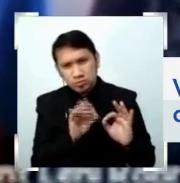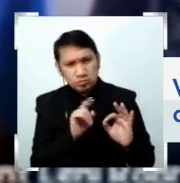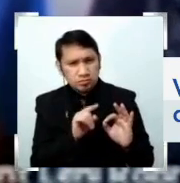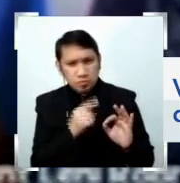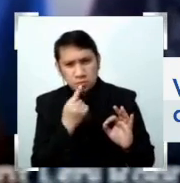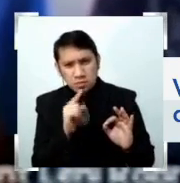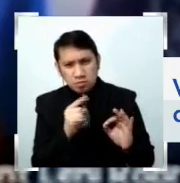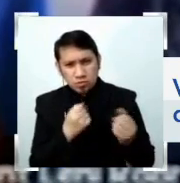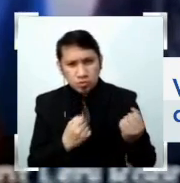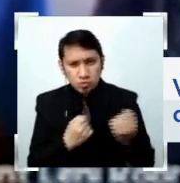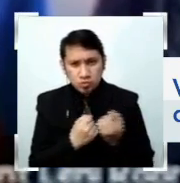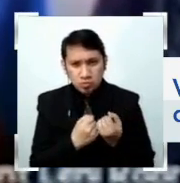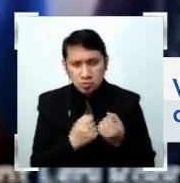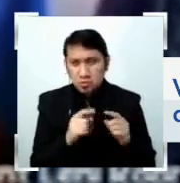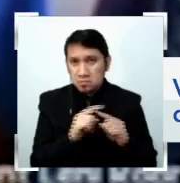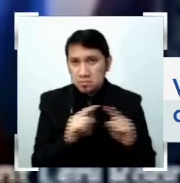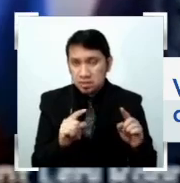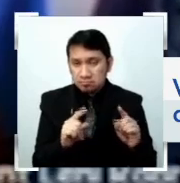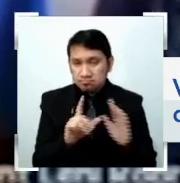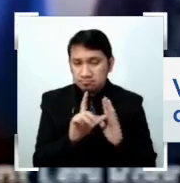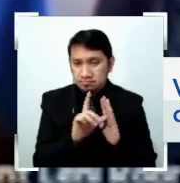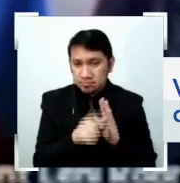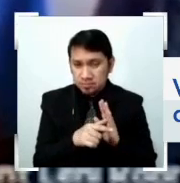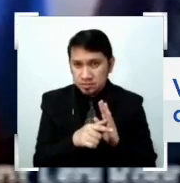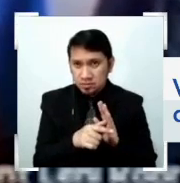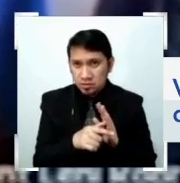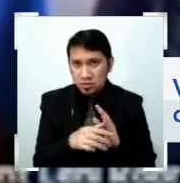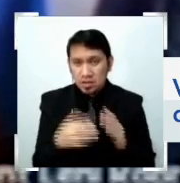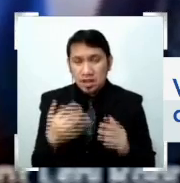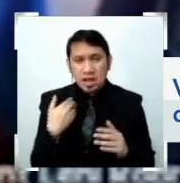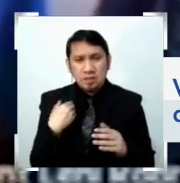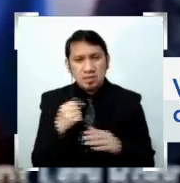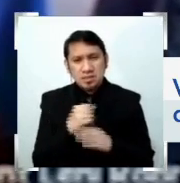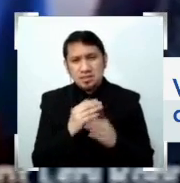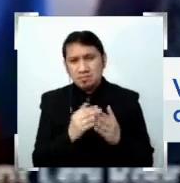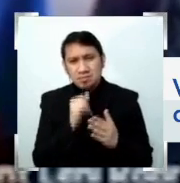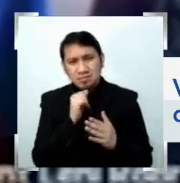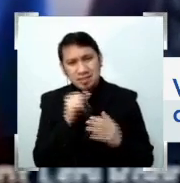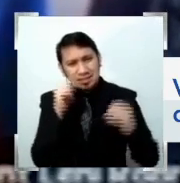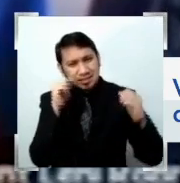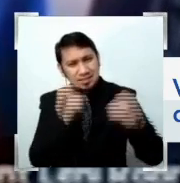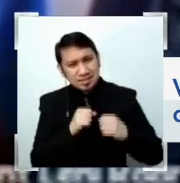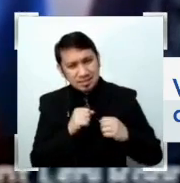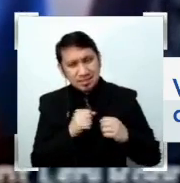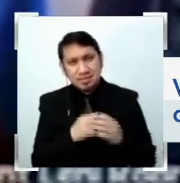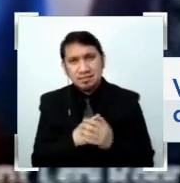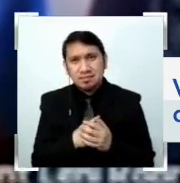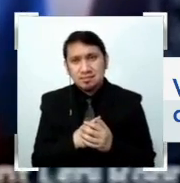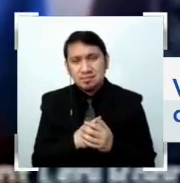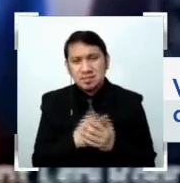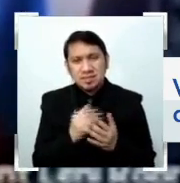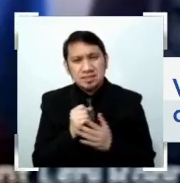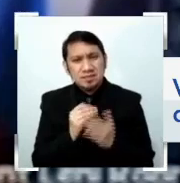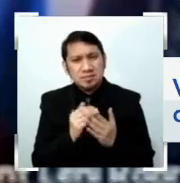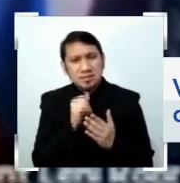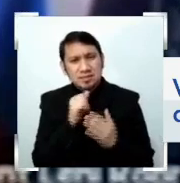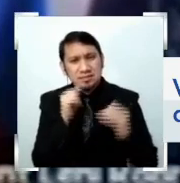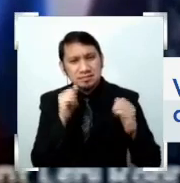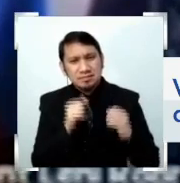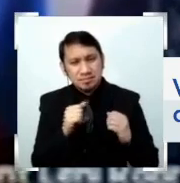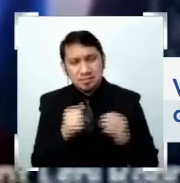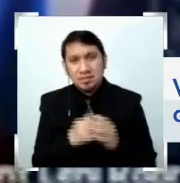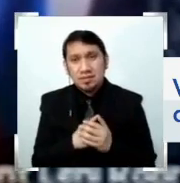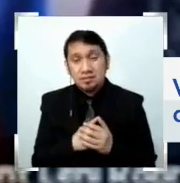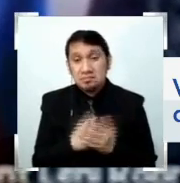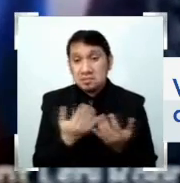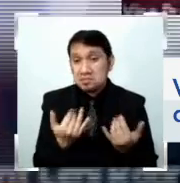then, because my non-negotiables were still there, at the last minute,